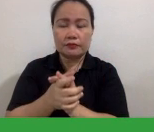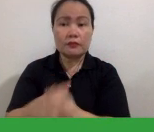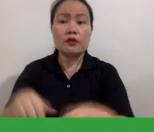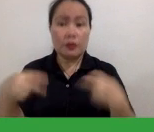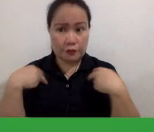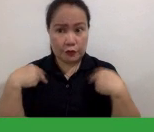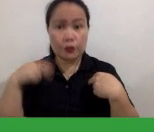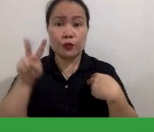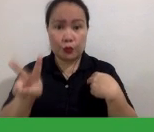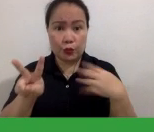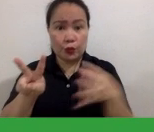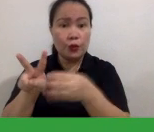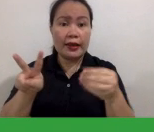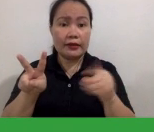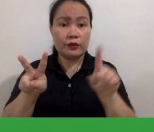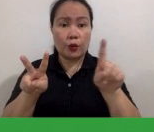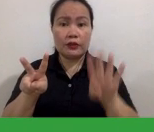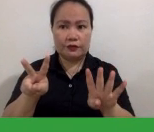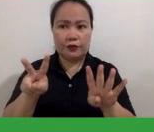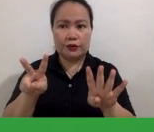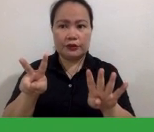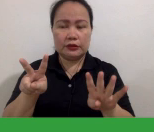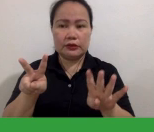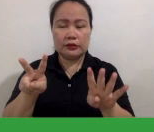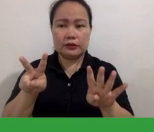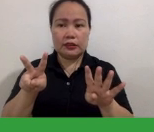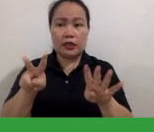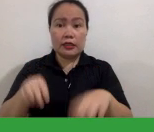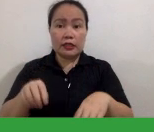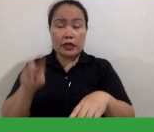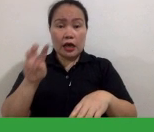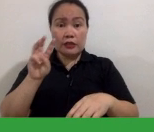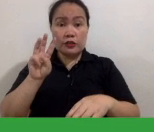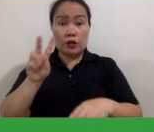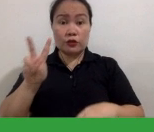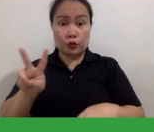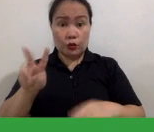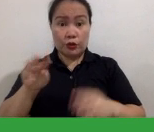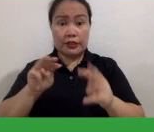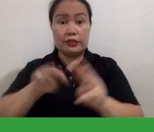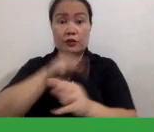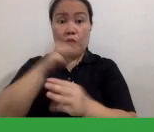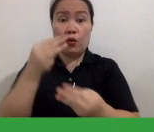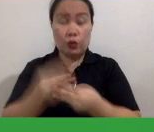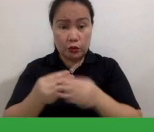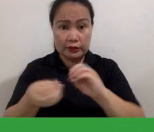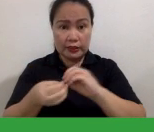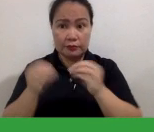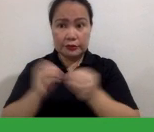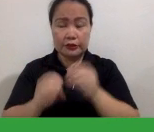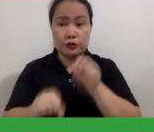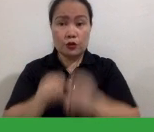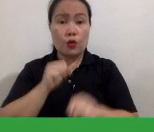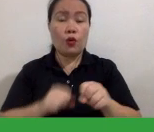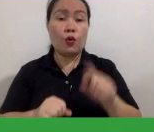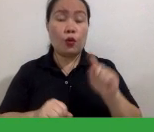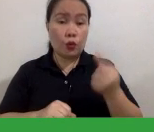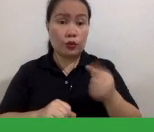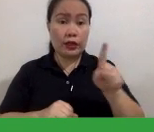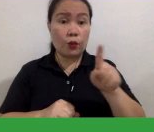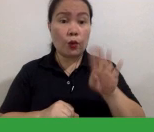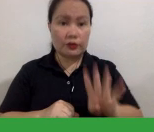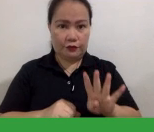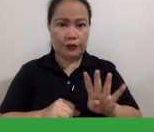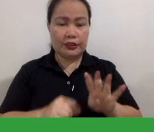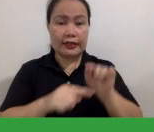number? So, anong gagawin? Separate natin yon. So, ibig sabihin, we have 2 and 1/4. Now, since this is already